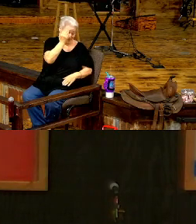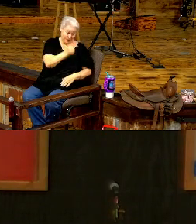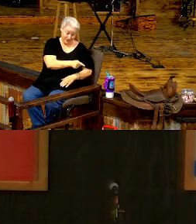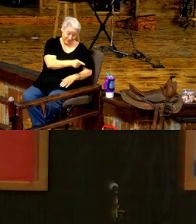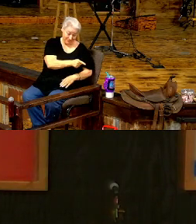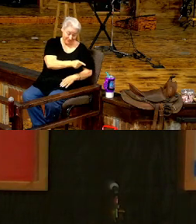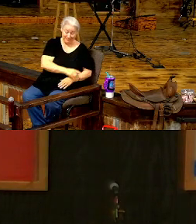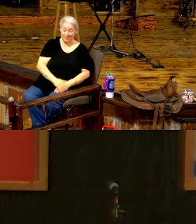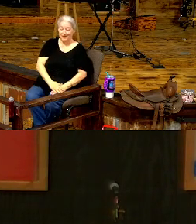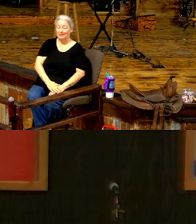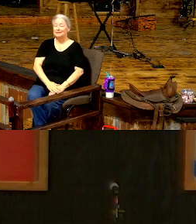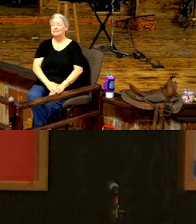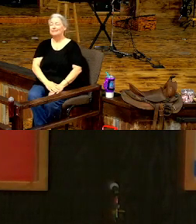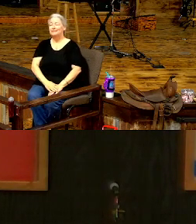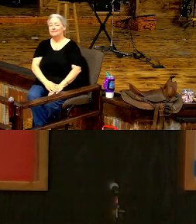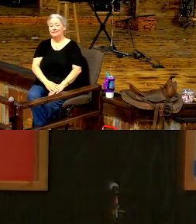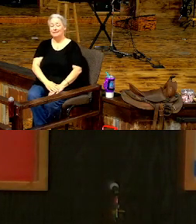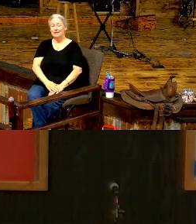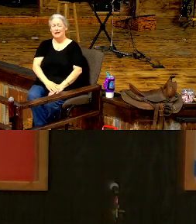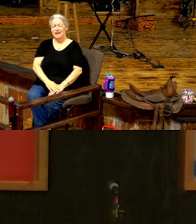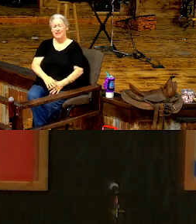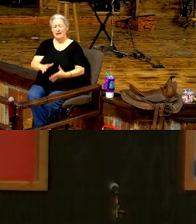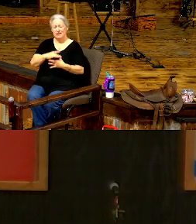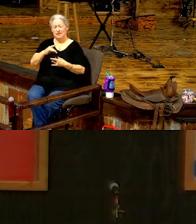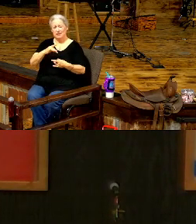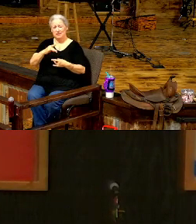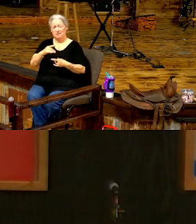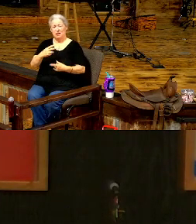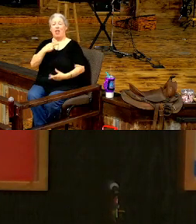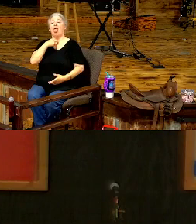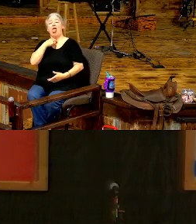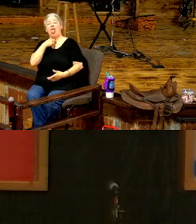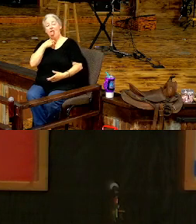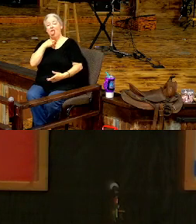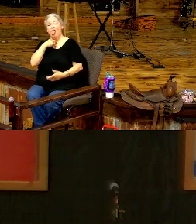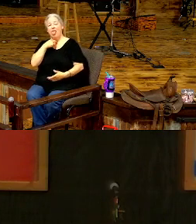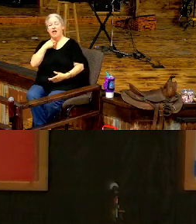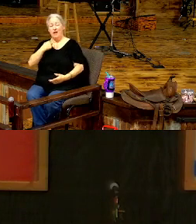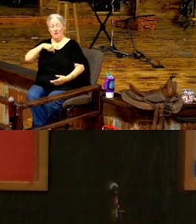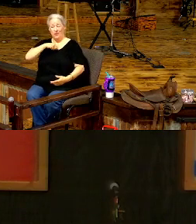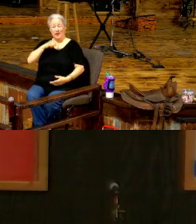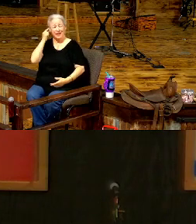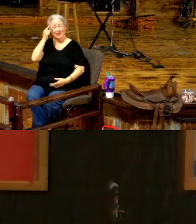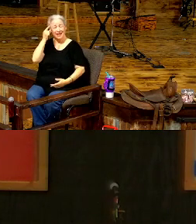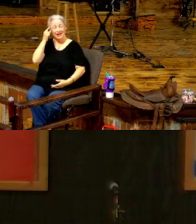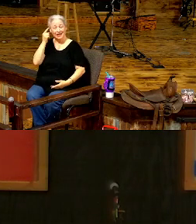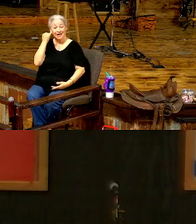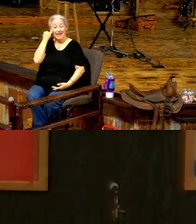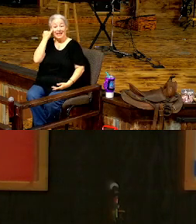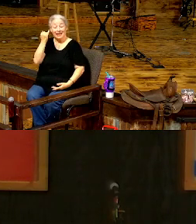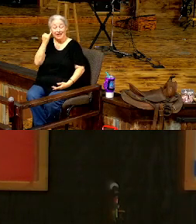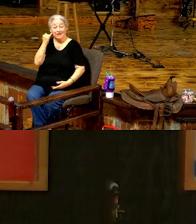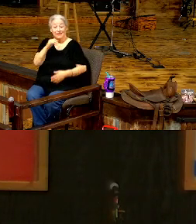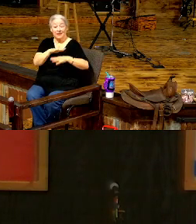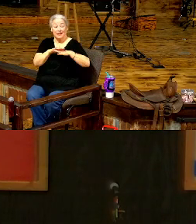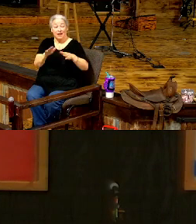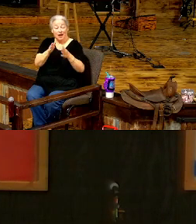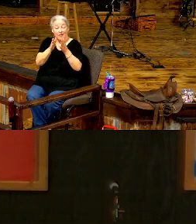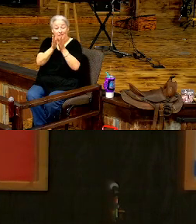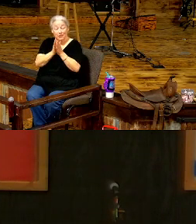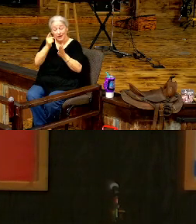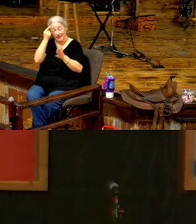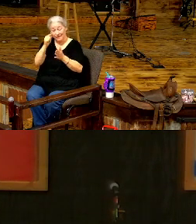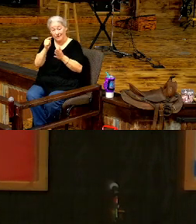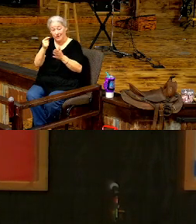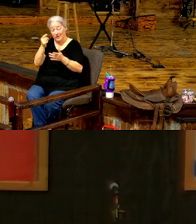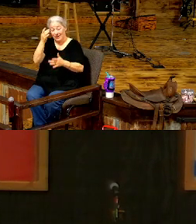You see, there's a spiritual trapping there. We get to thinking that if we're not praying for the sick and feeding